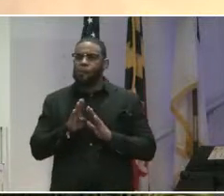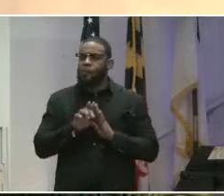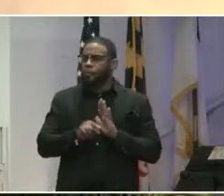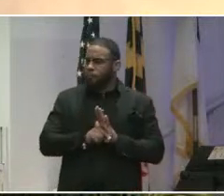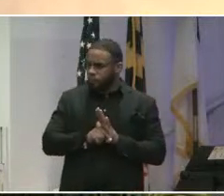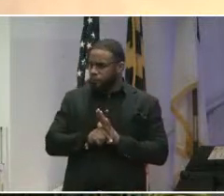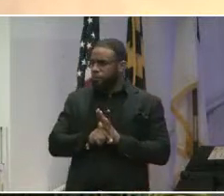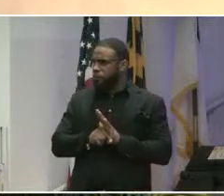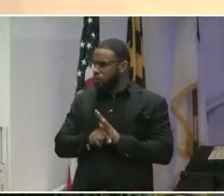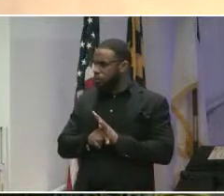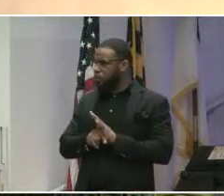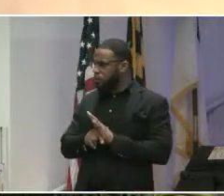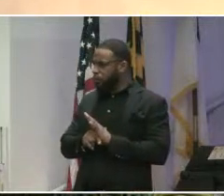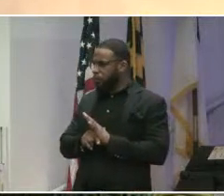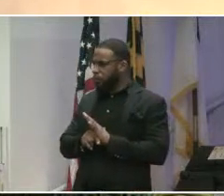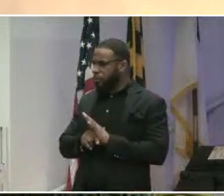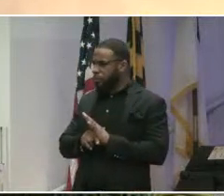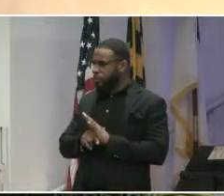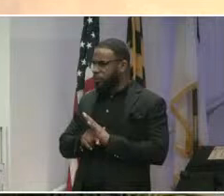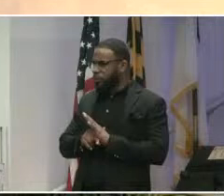grounds are just